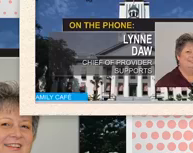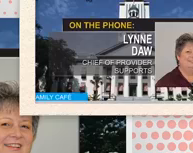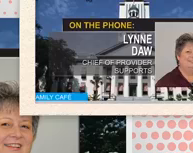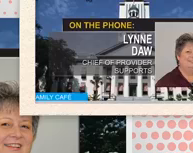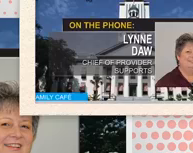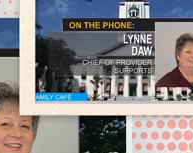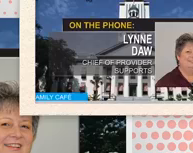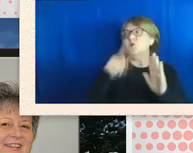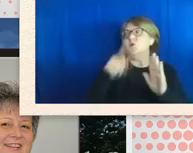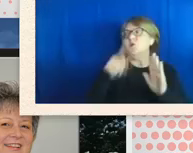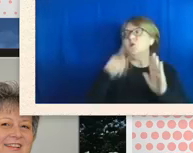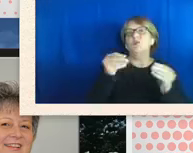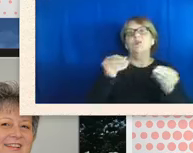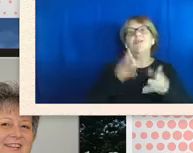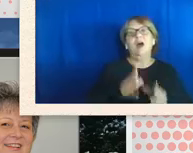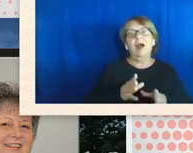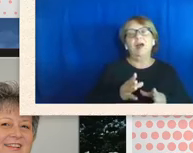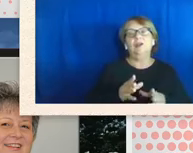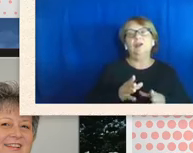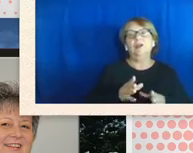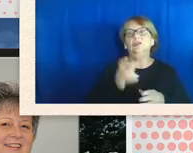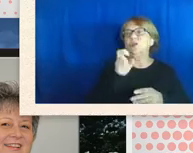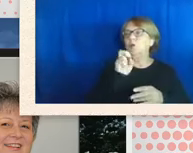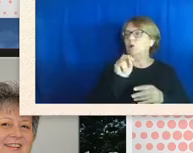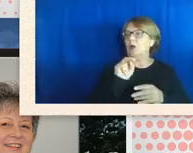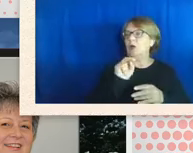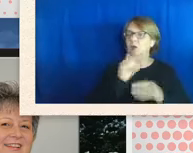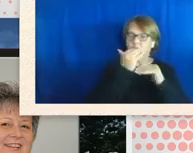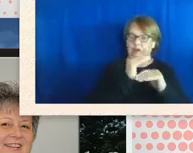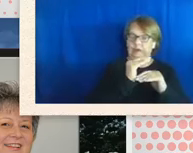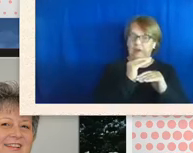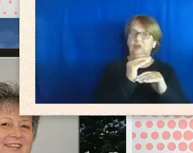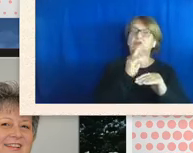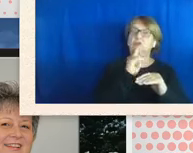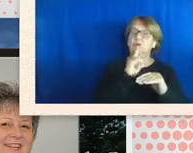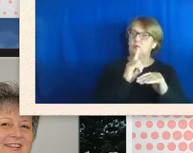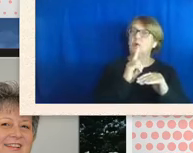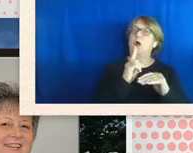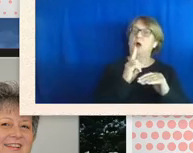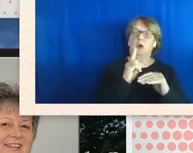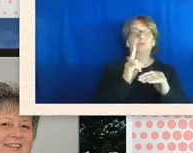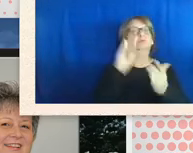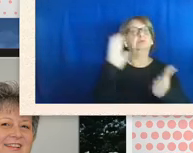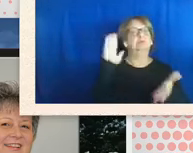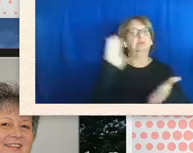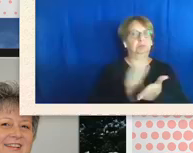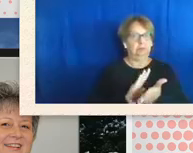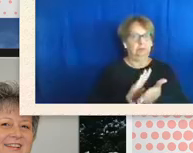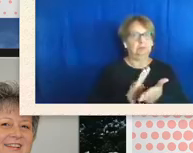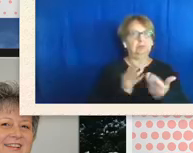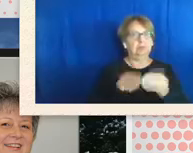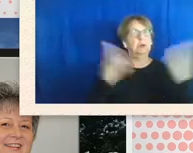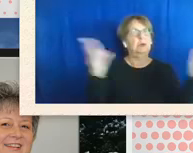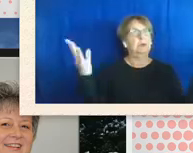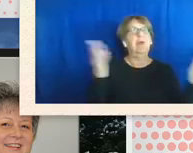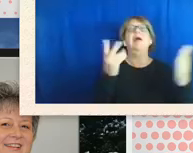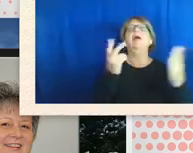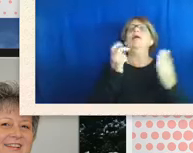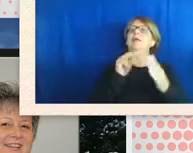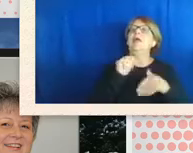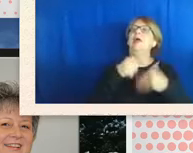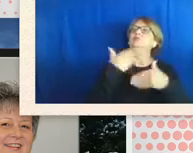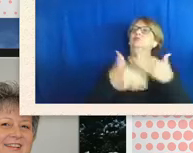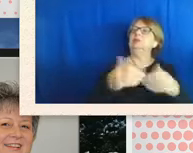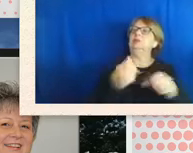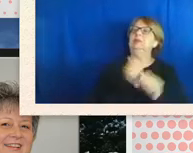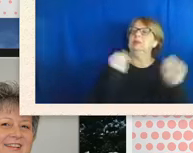when those visit restrictions can be lifted, those visits can occur in a safe manner. As